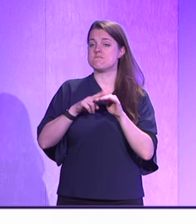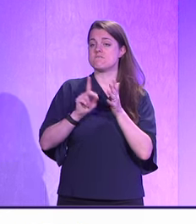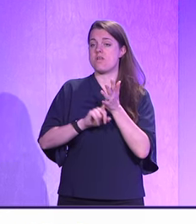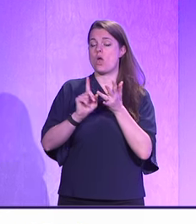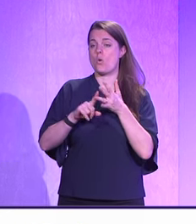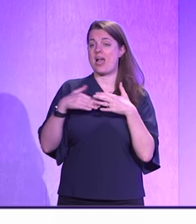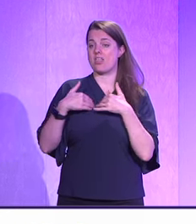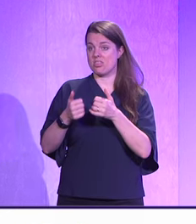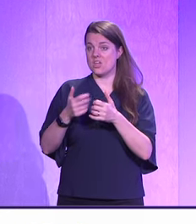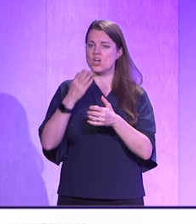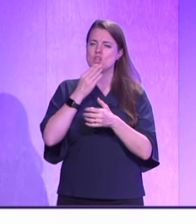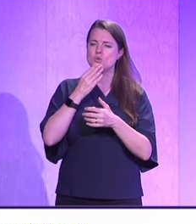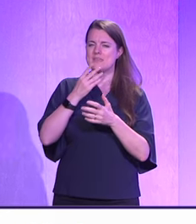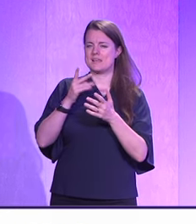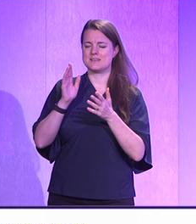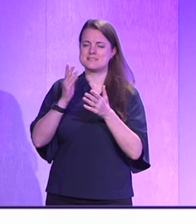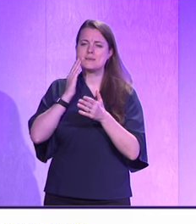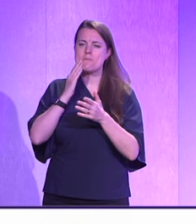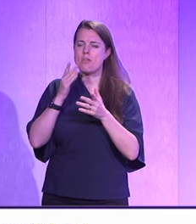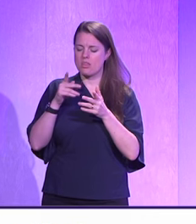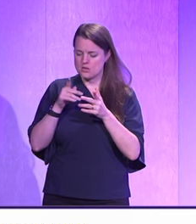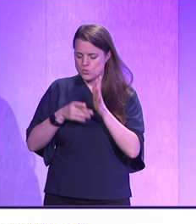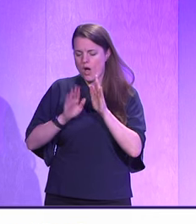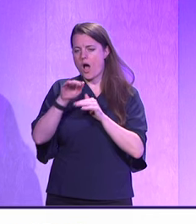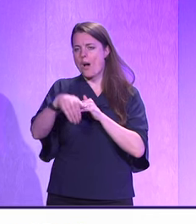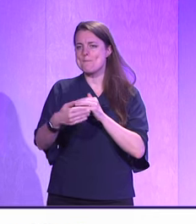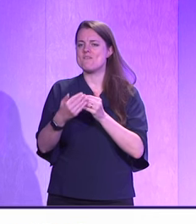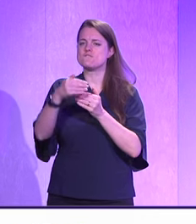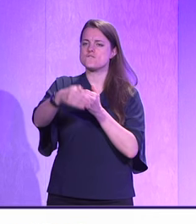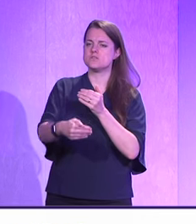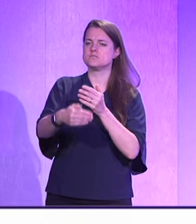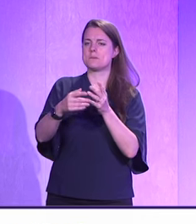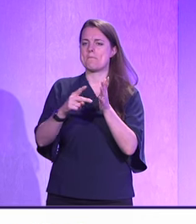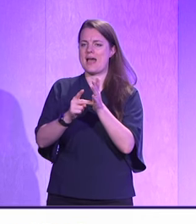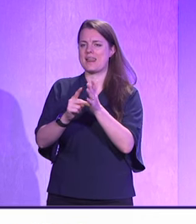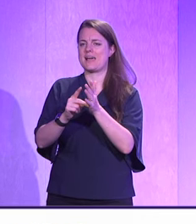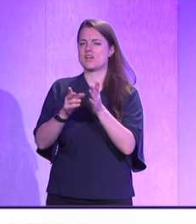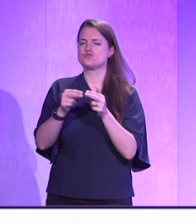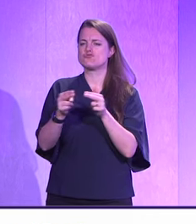used Team Topologies to simplify upfront planning, and it streamlined execution with just enough collaboration.